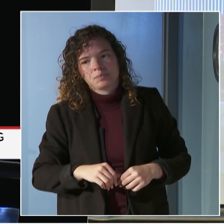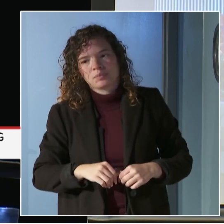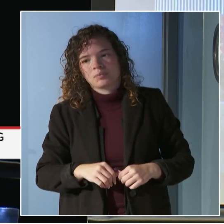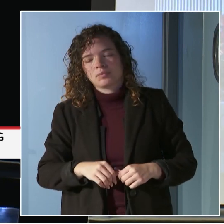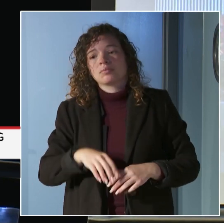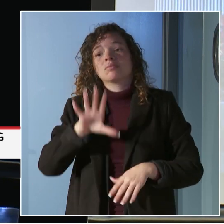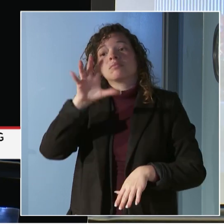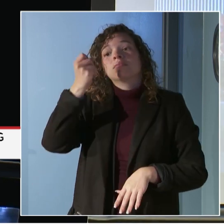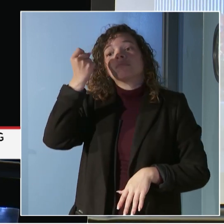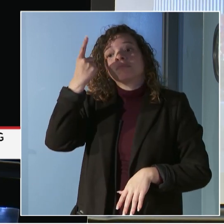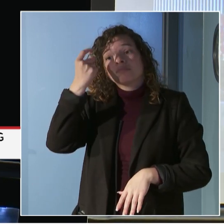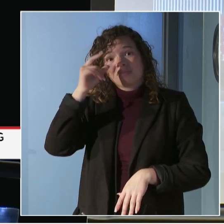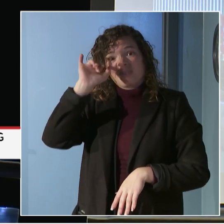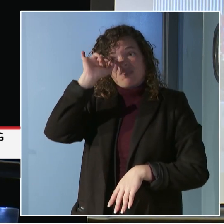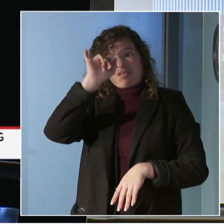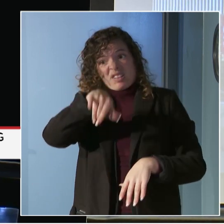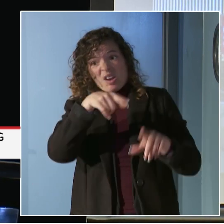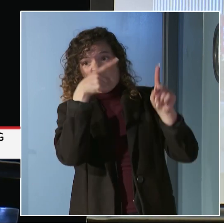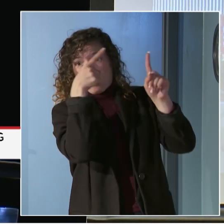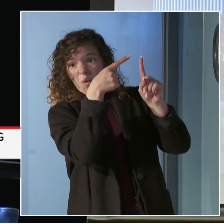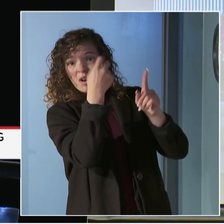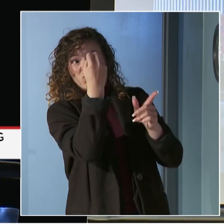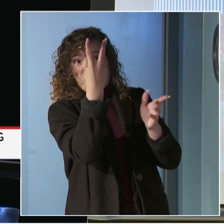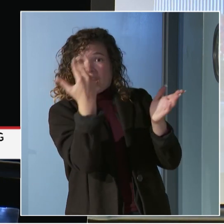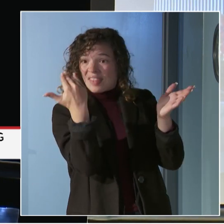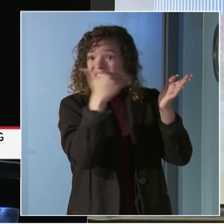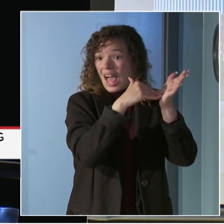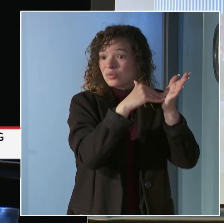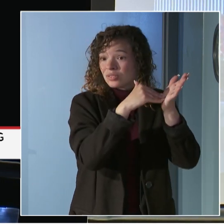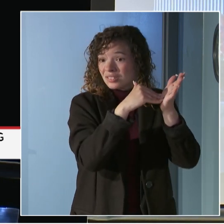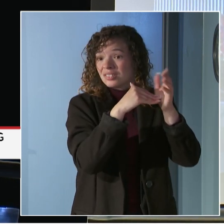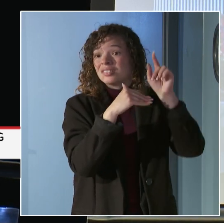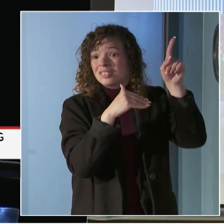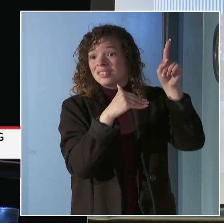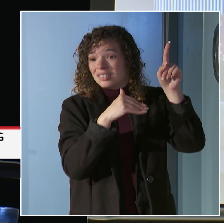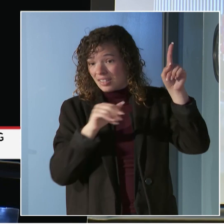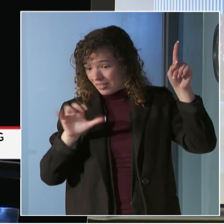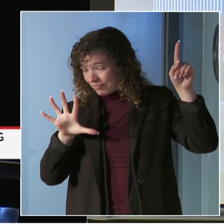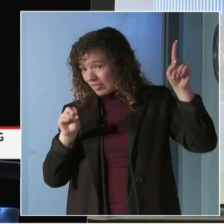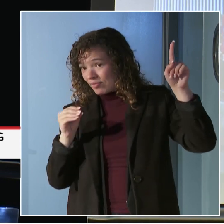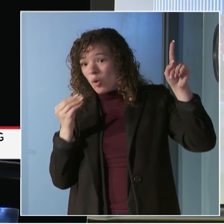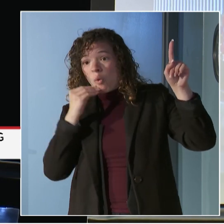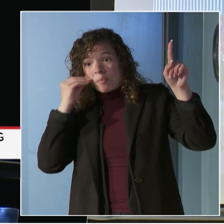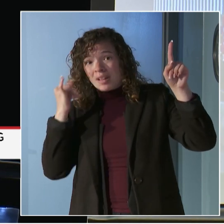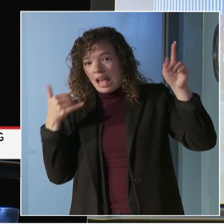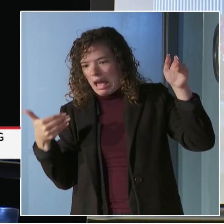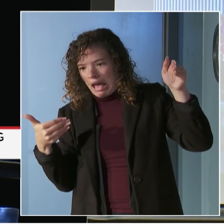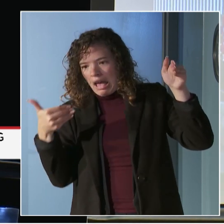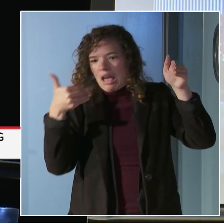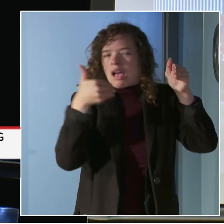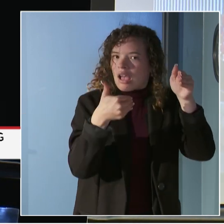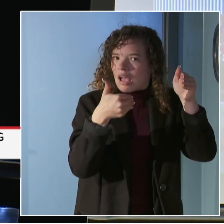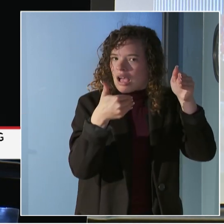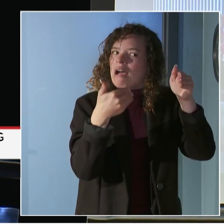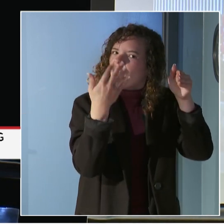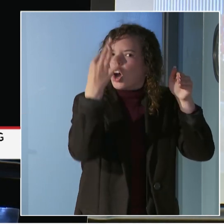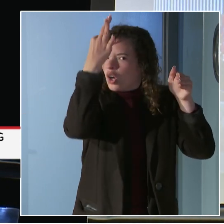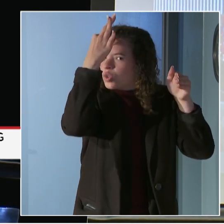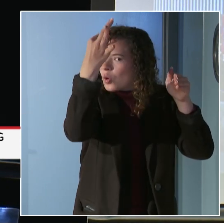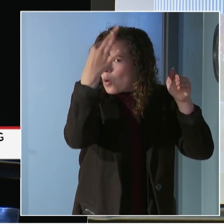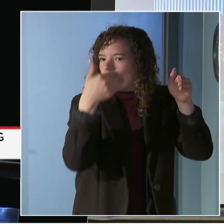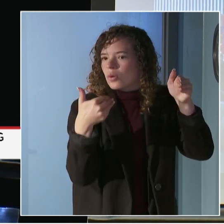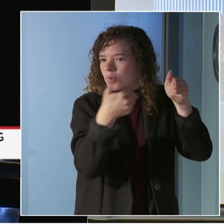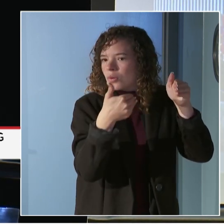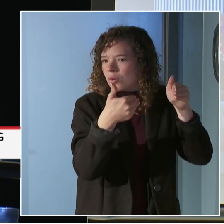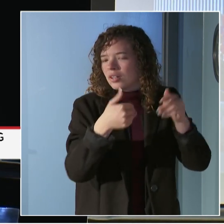to our goal. You heard about our big goal that we set 4 years ago, and by 2025, we expect to meet that goal.